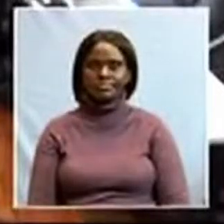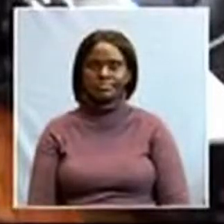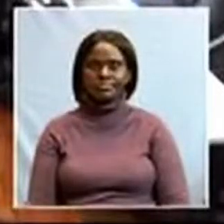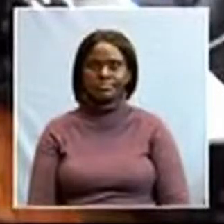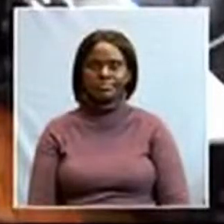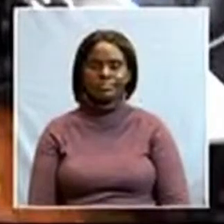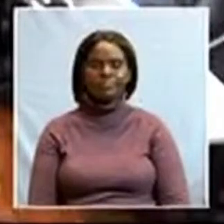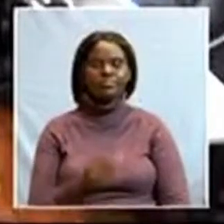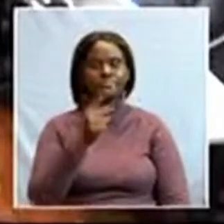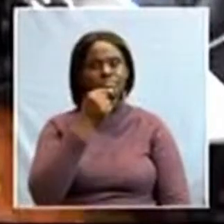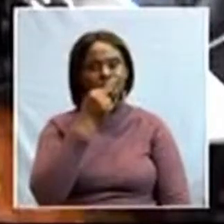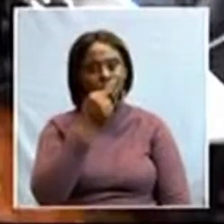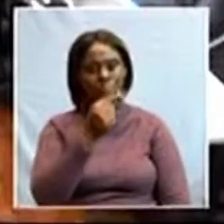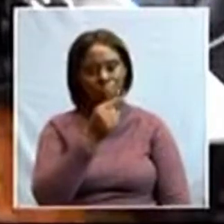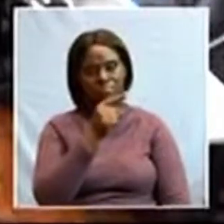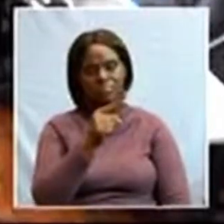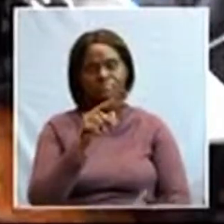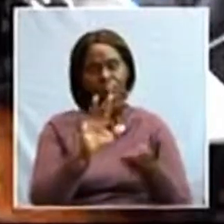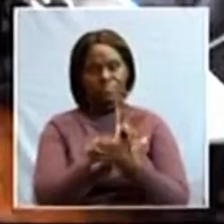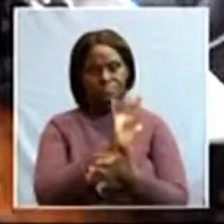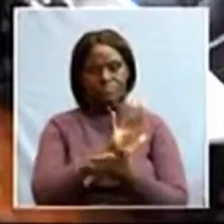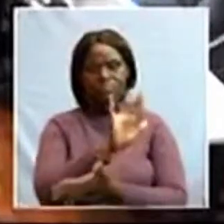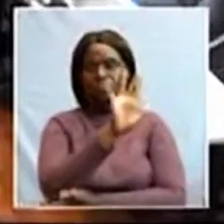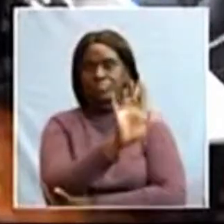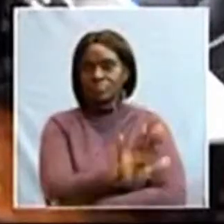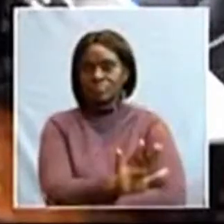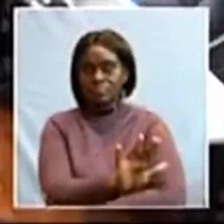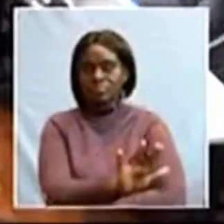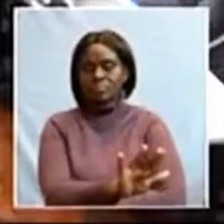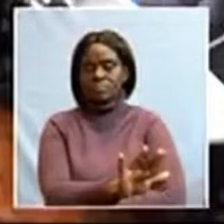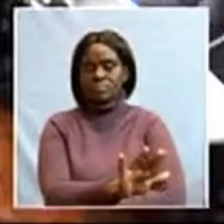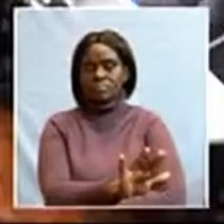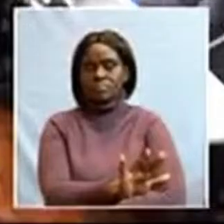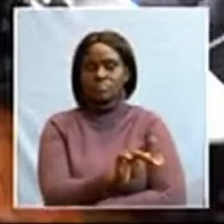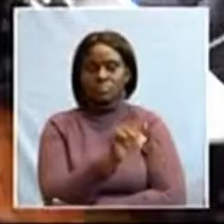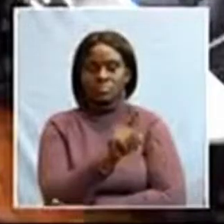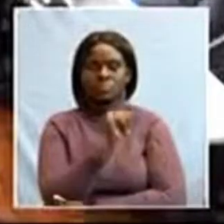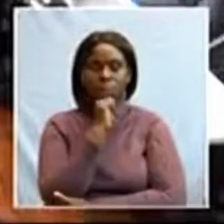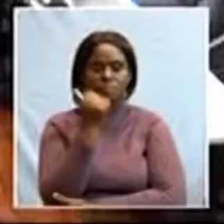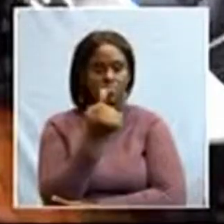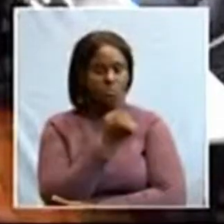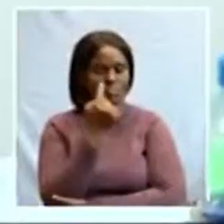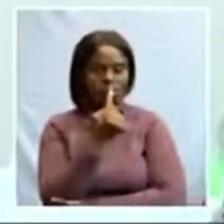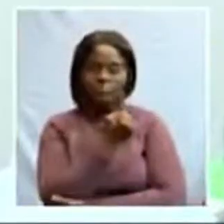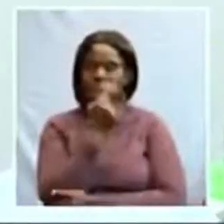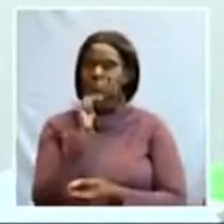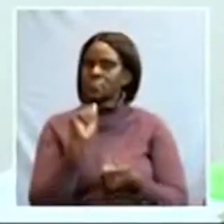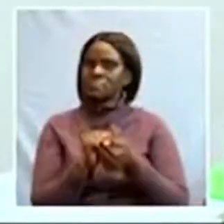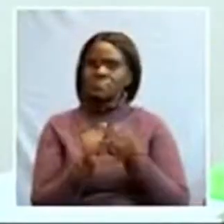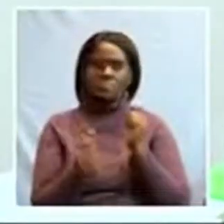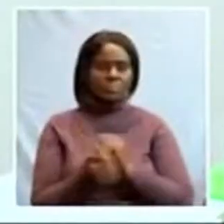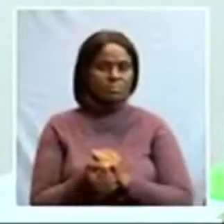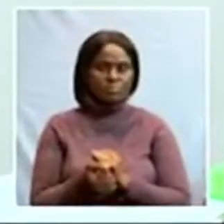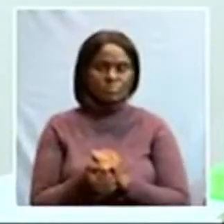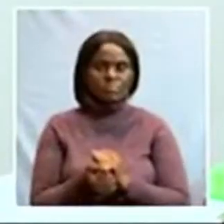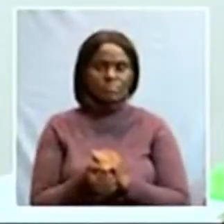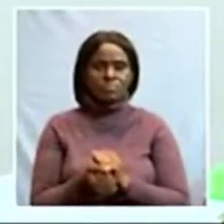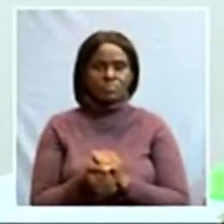You are saying the documents were there. This is not the only query